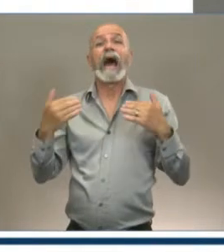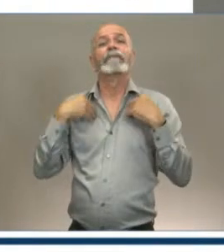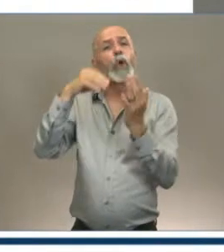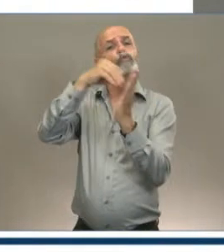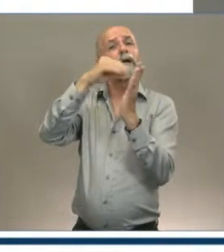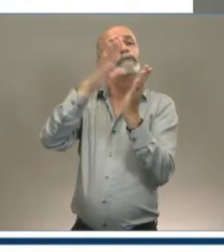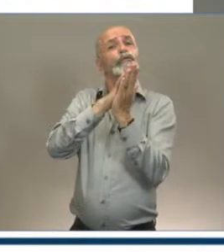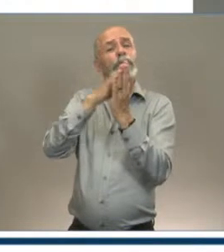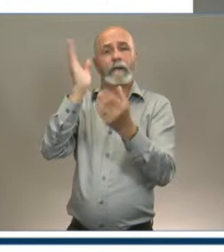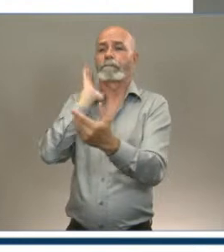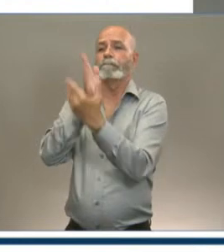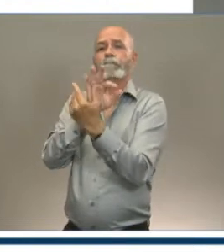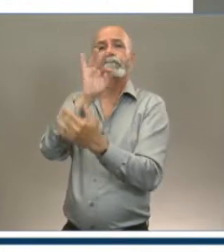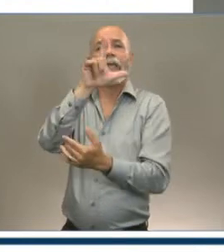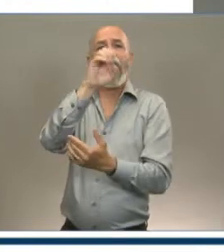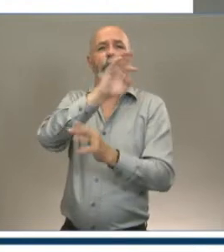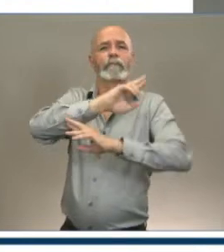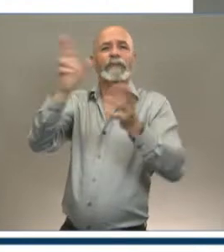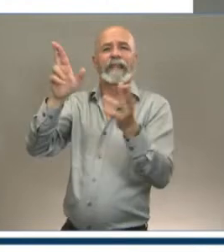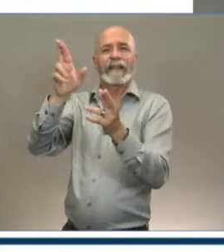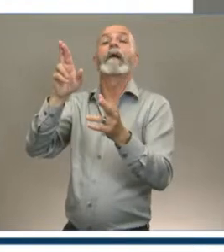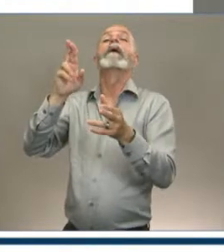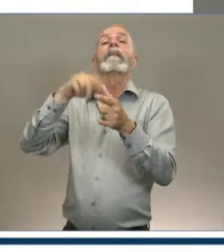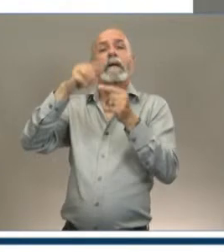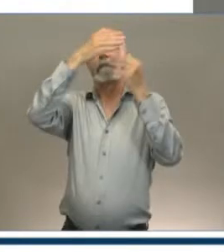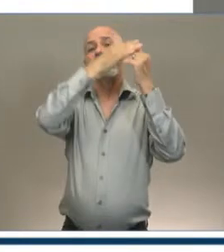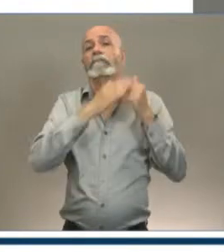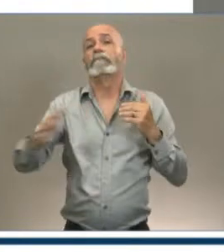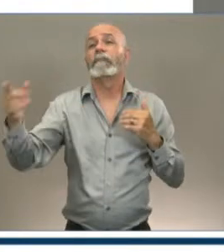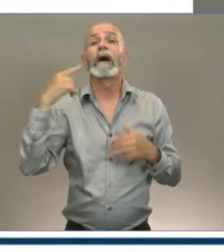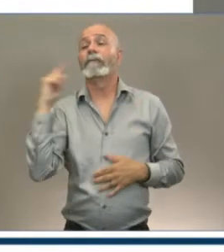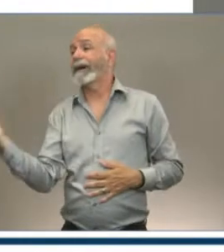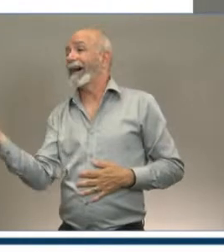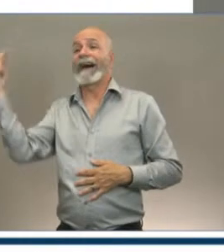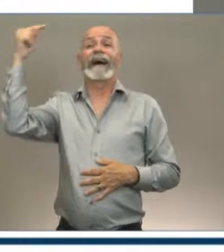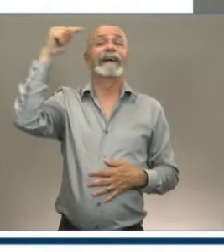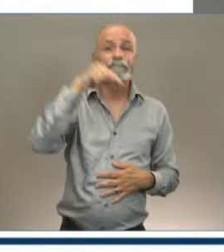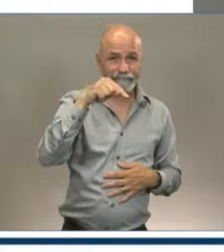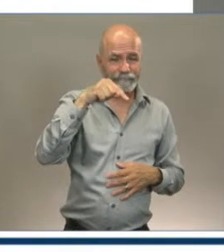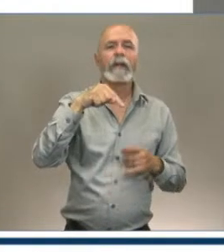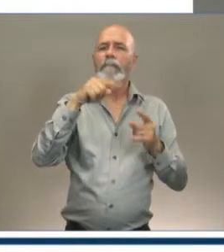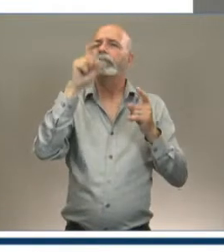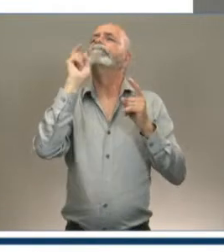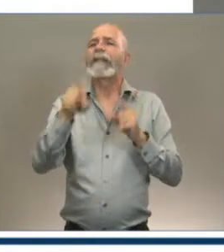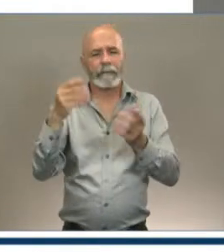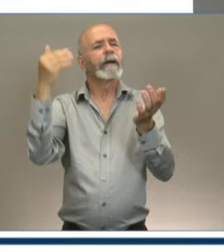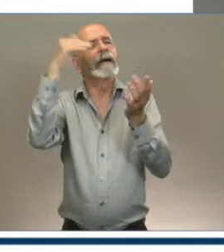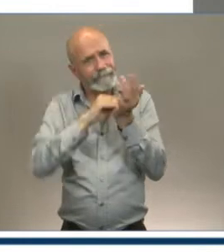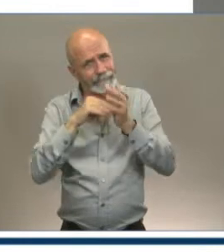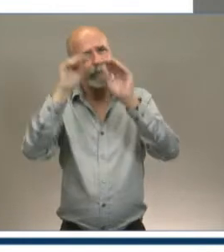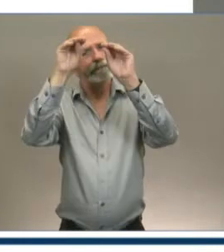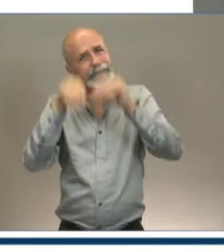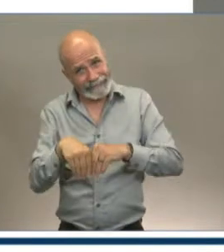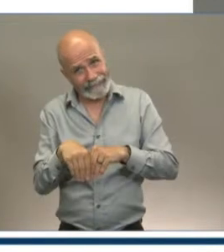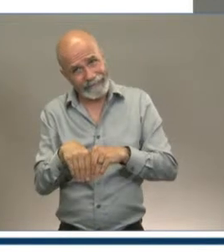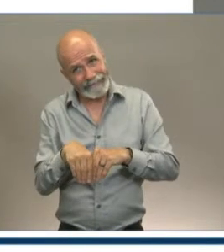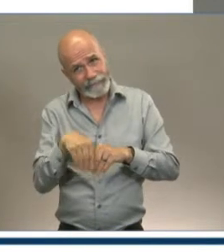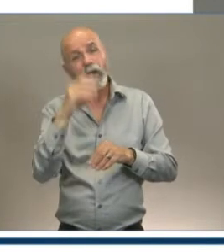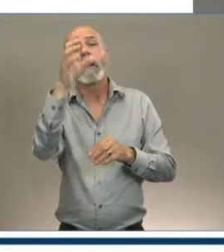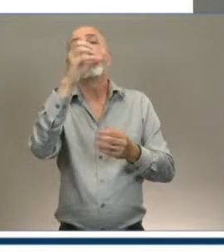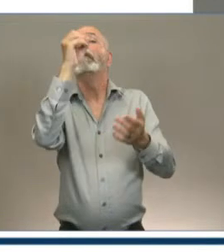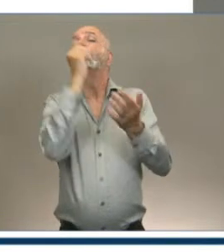trip, you still need to apply, but you will get approval much faster, generally within 24